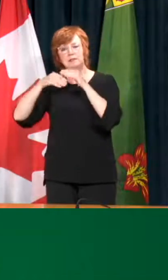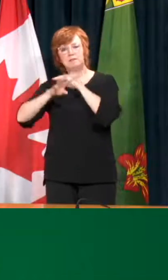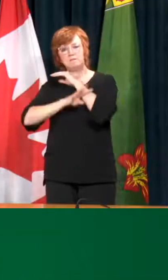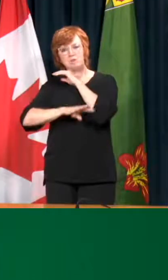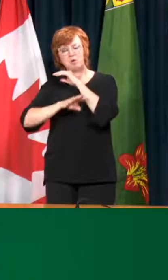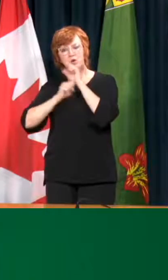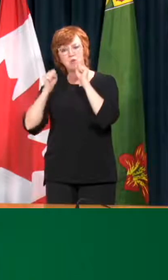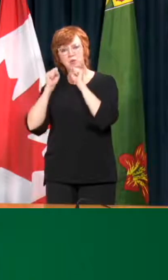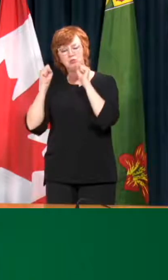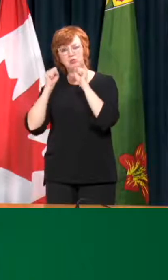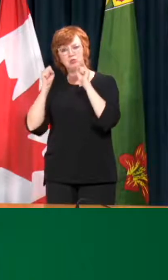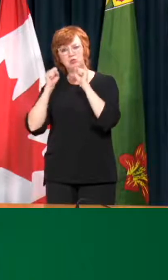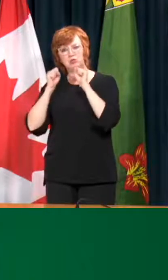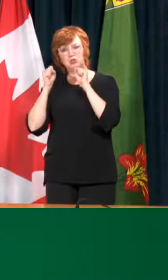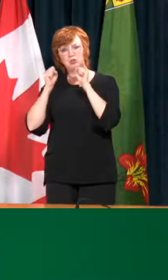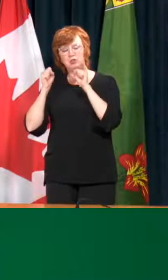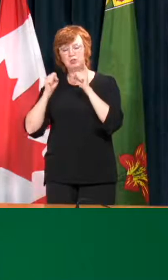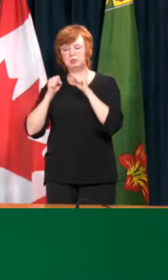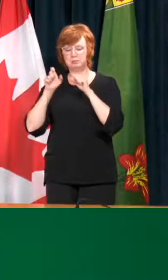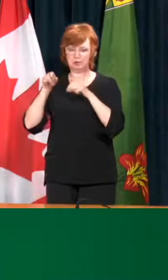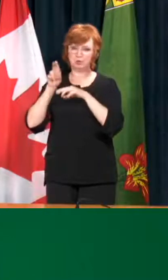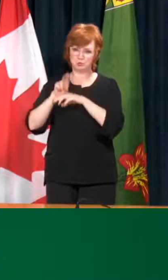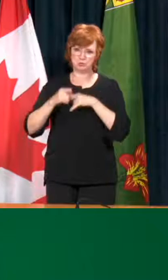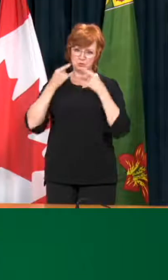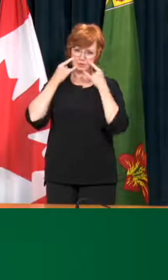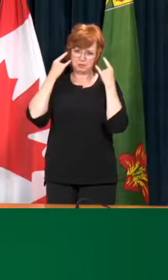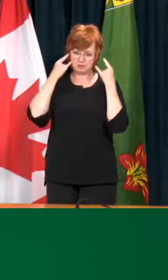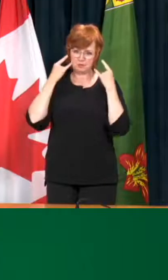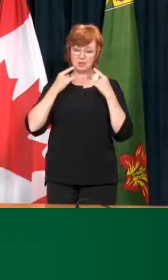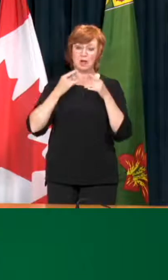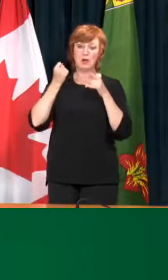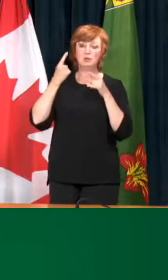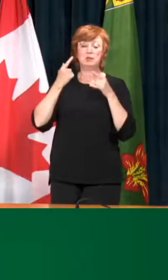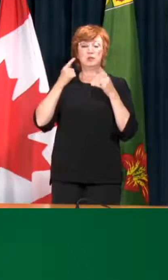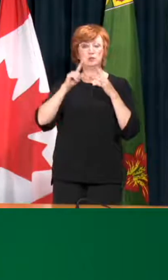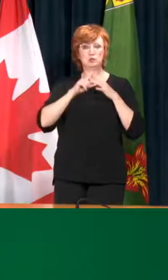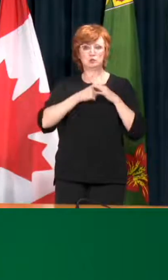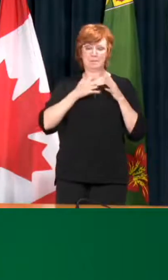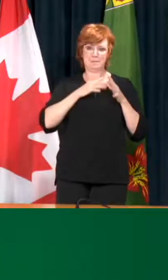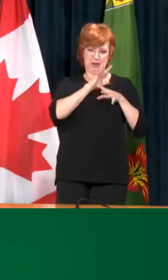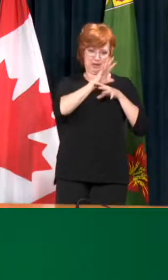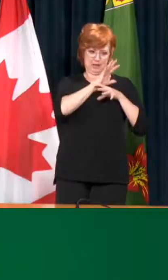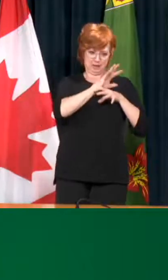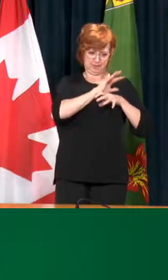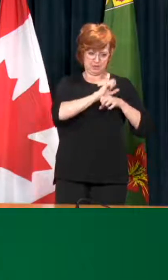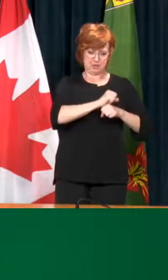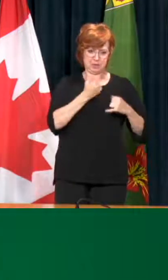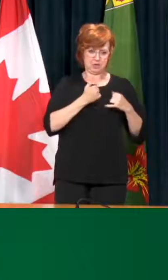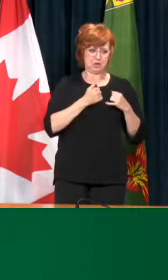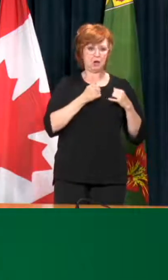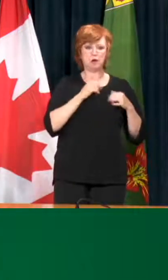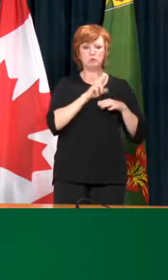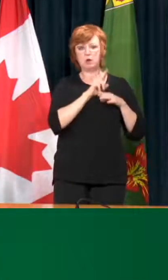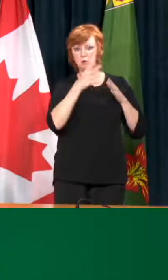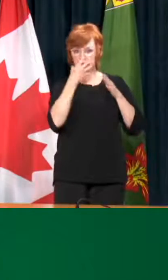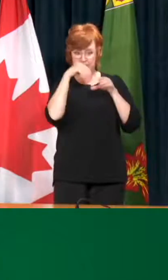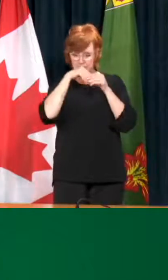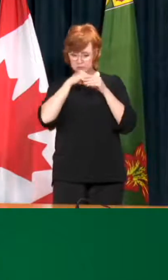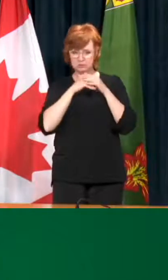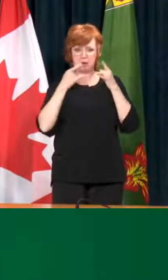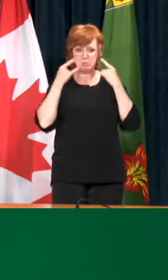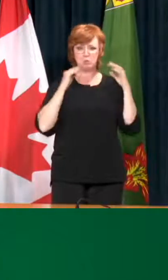will get used to wearing masks occasionally right now, and maybe wearing it more frequently in the winter as